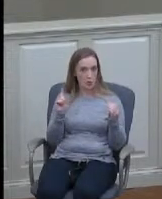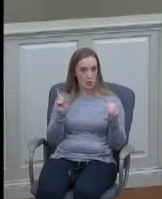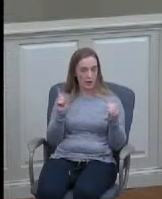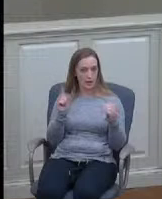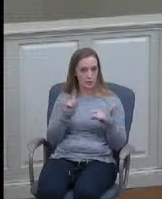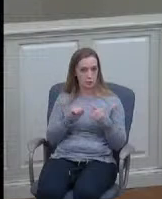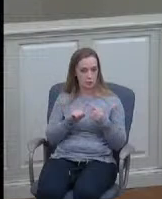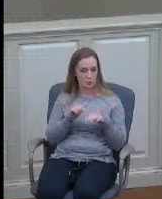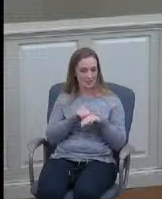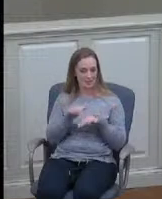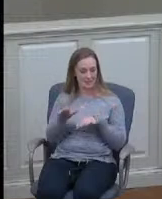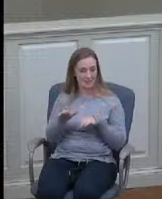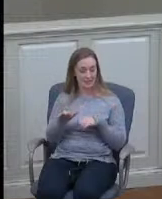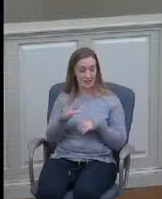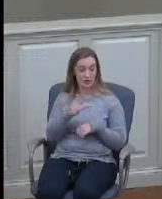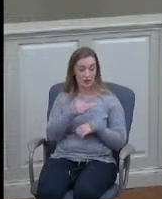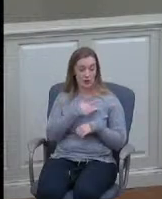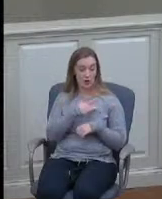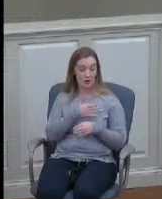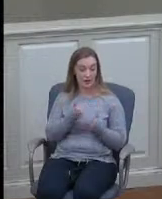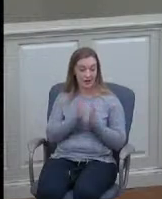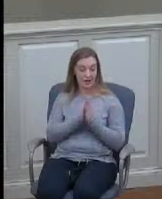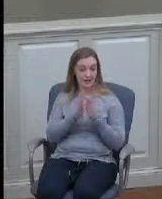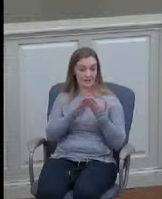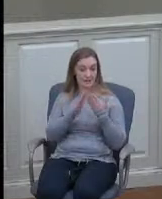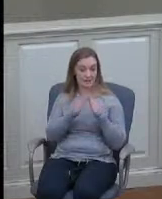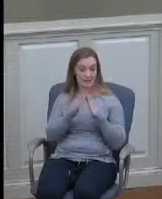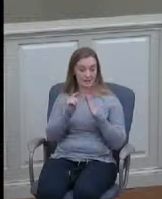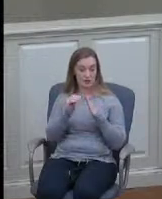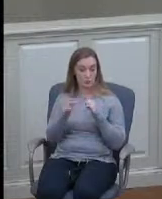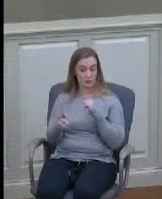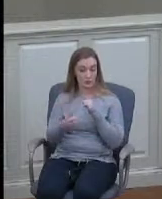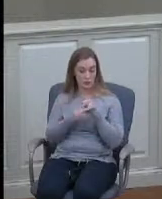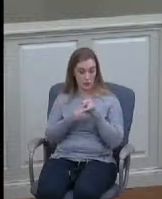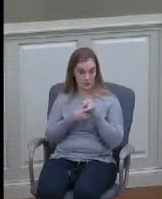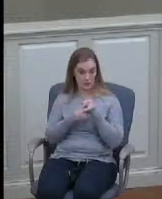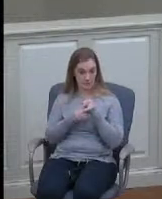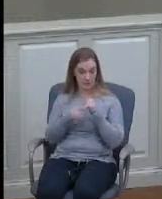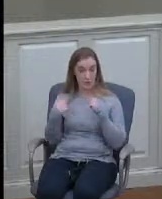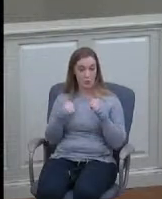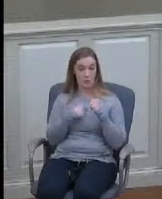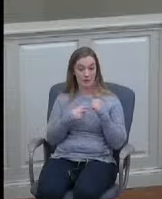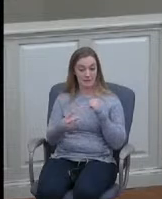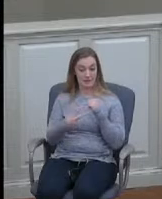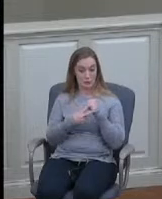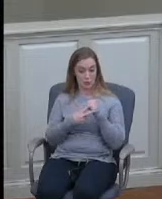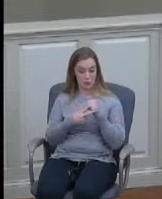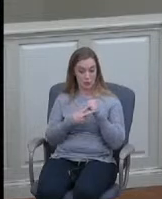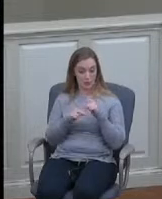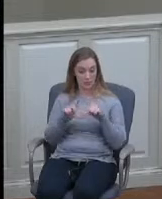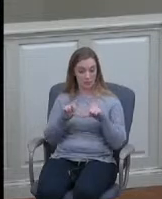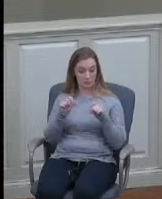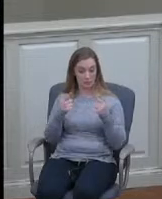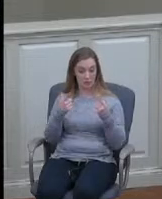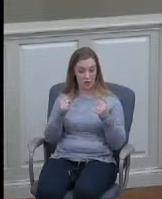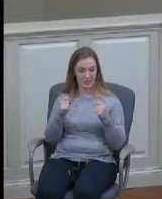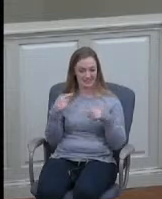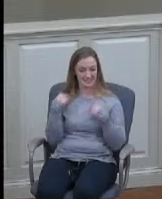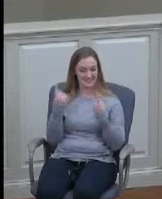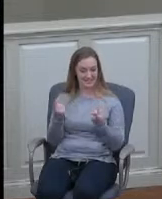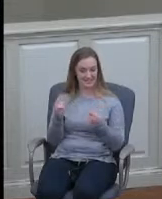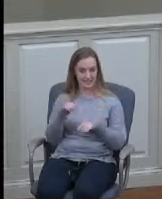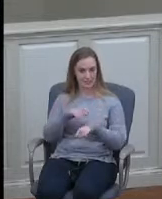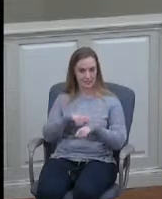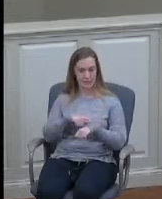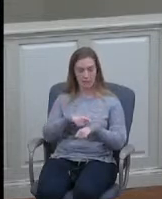asked the city to store them, and the city has been storing them since that time. They are currently in, I don't know where they